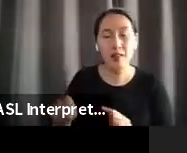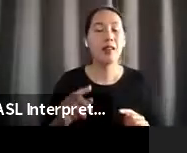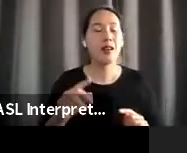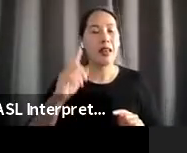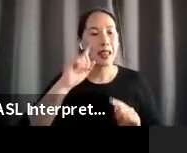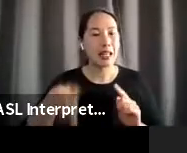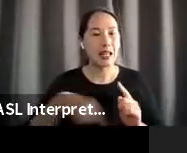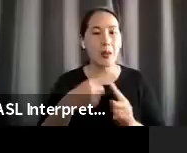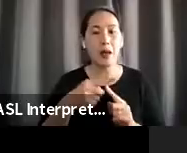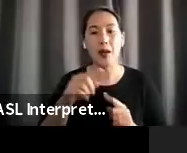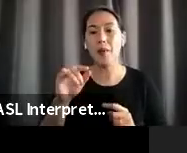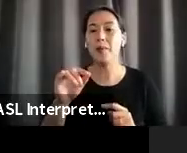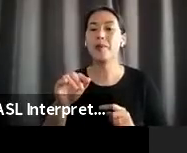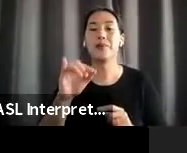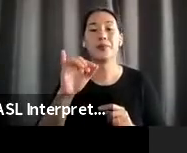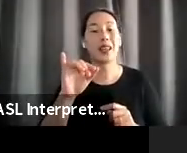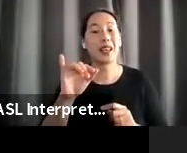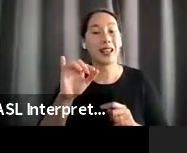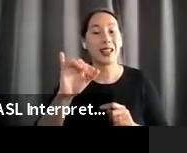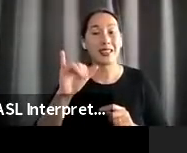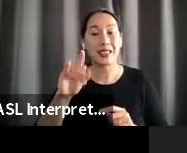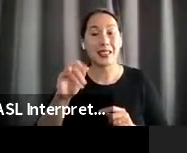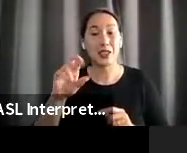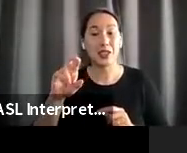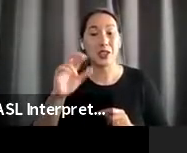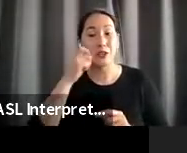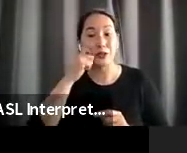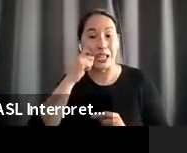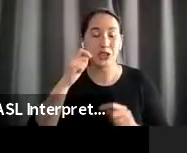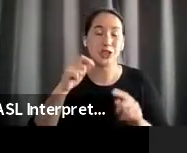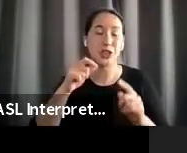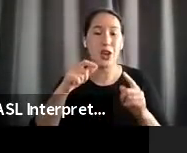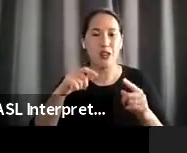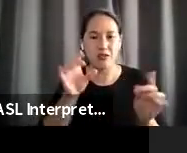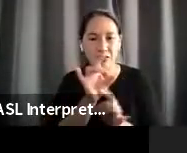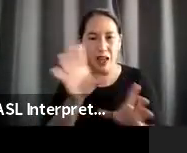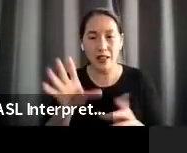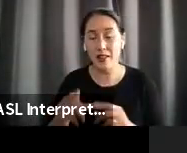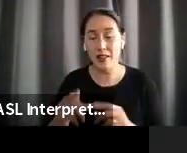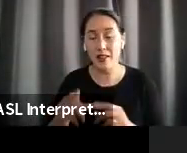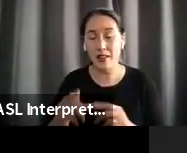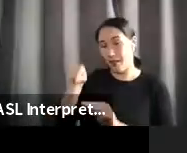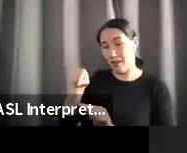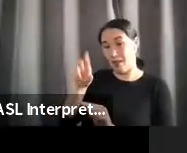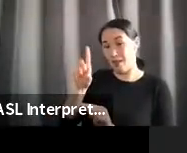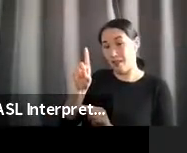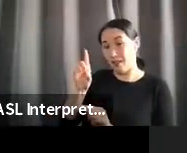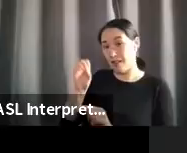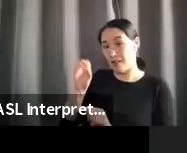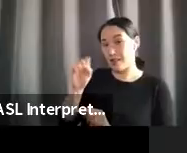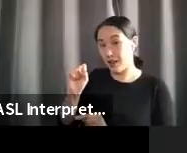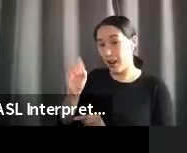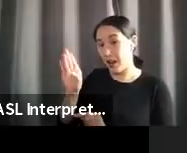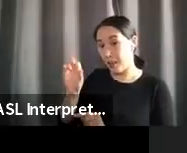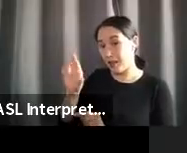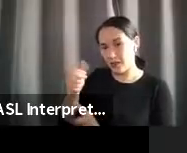political responses to it. So the Dockbusters were a group of white people who were, going around